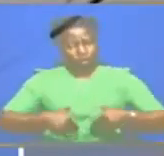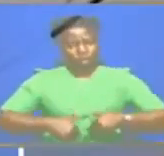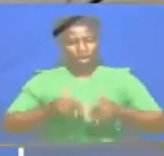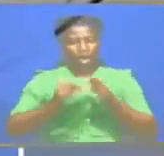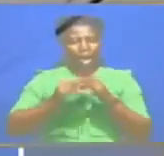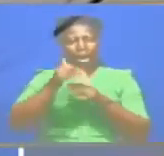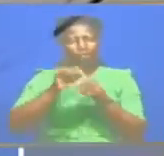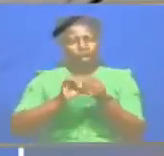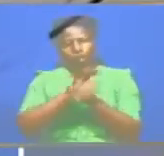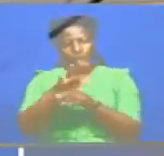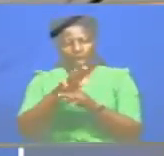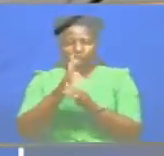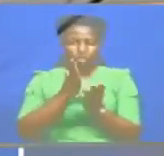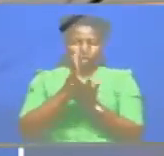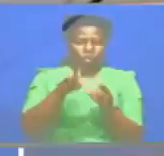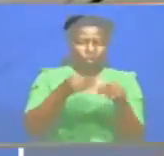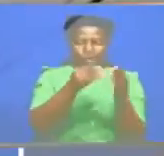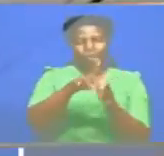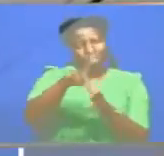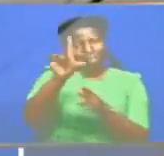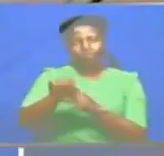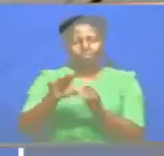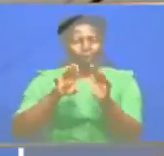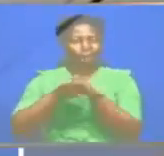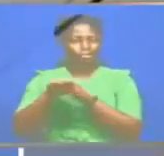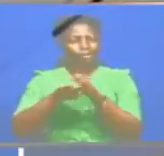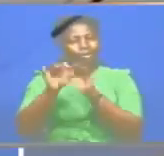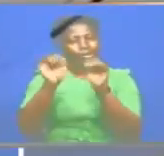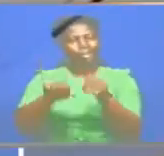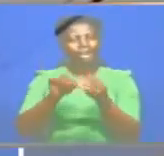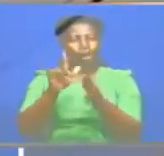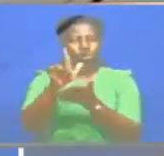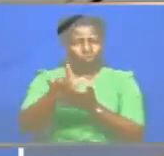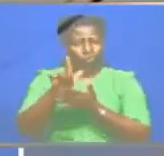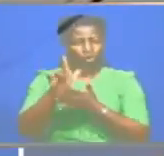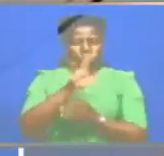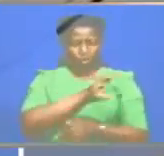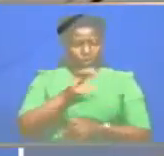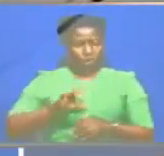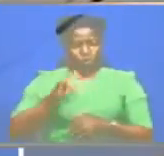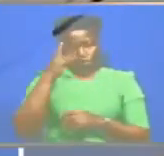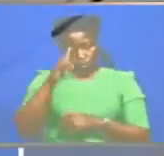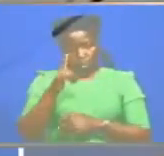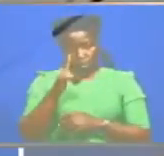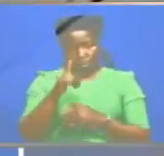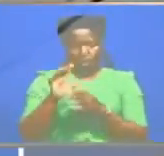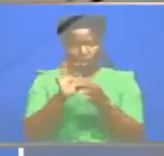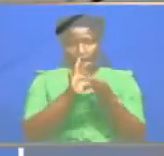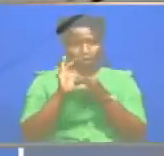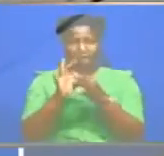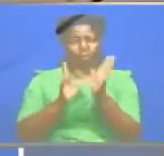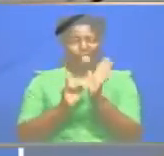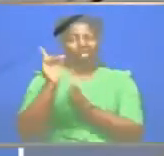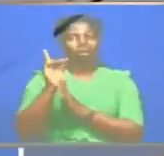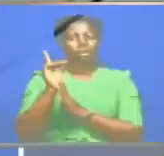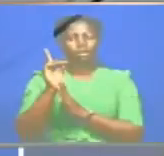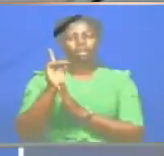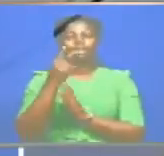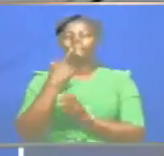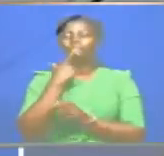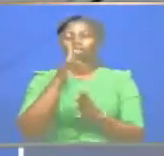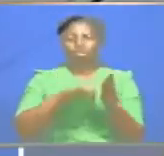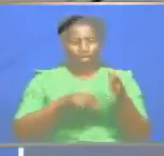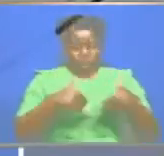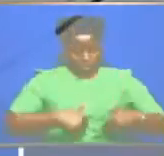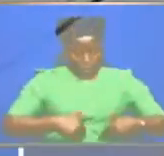by offering cheap and accessible loans. Commissioner for Cooperatives Development, Geoffrey Nja’ngombe, said youth and